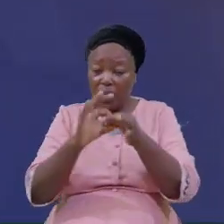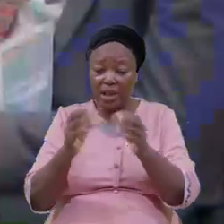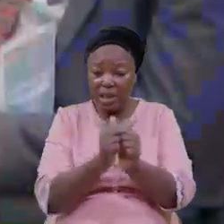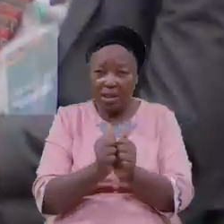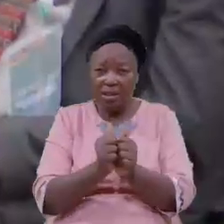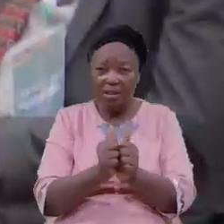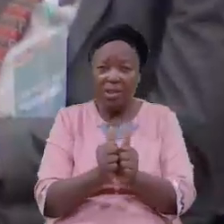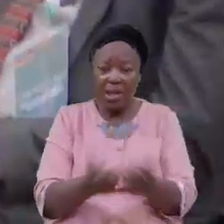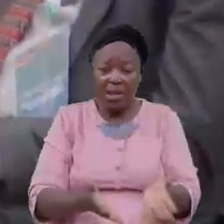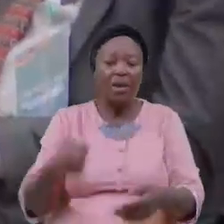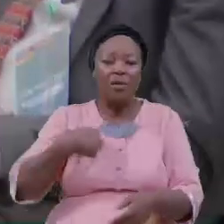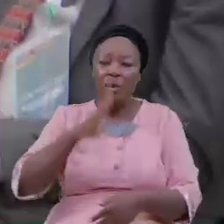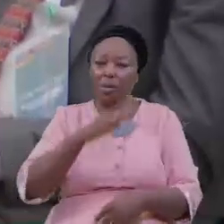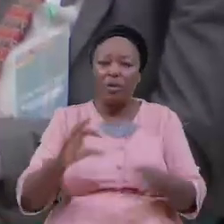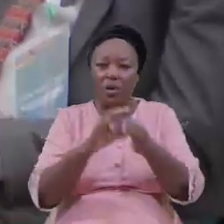in heaven.